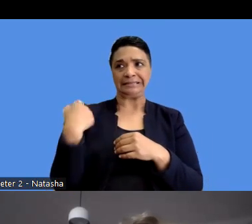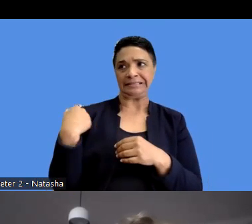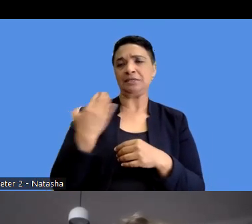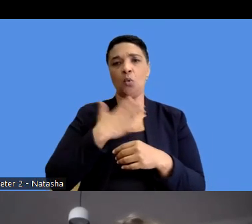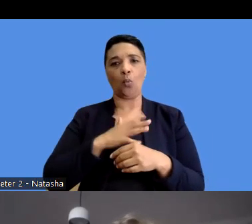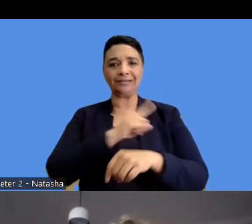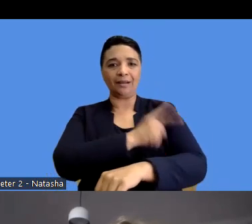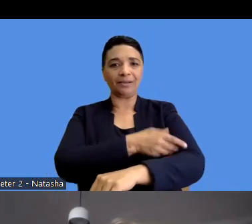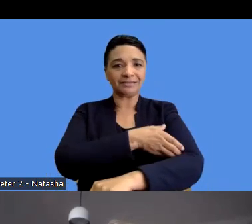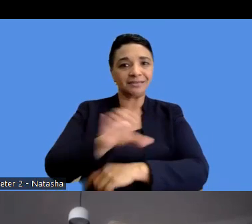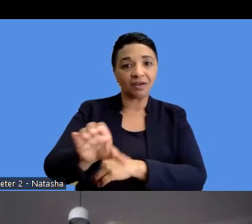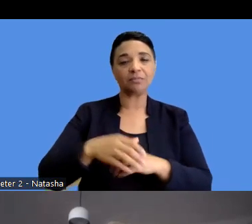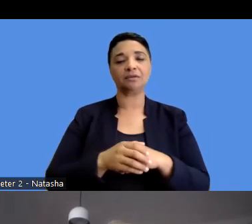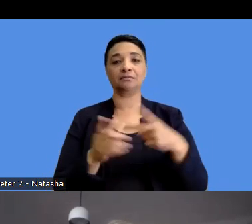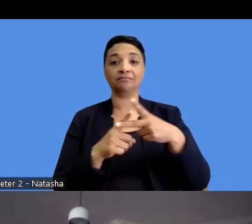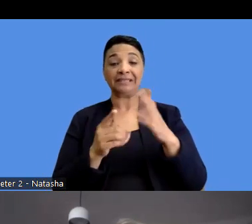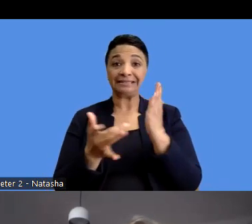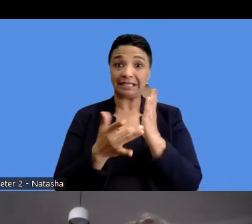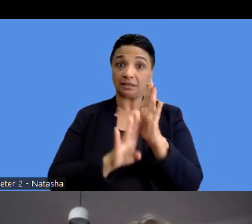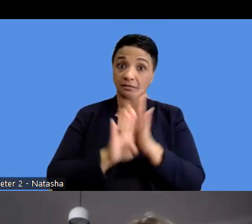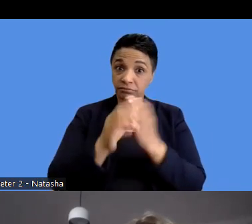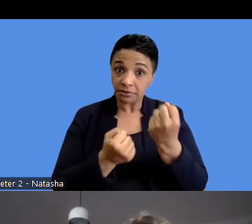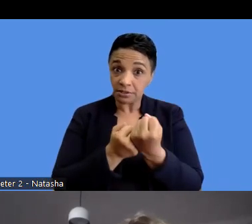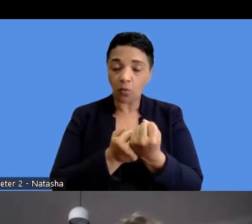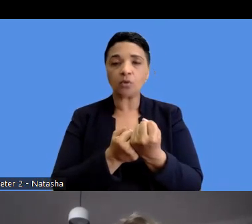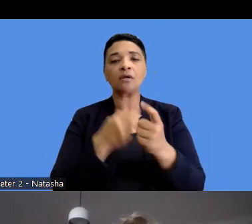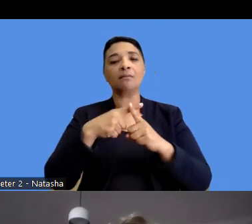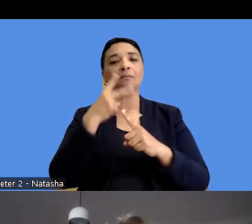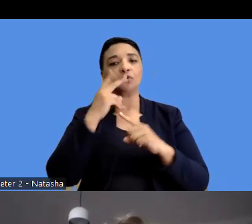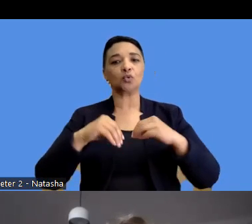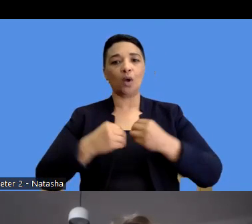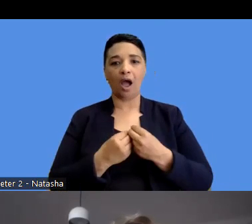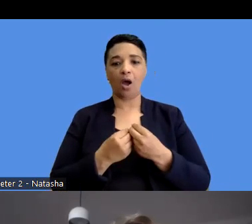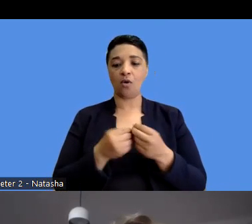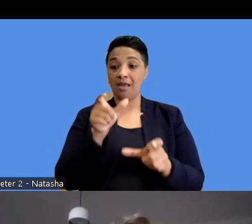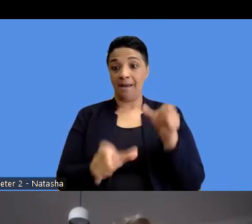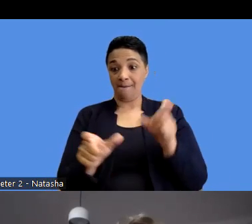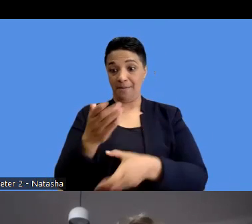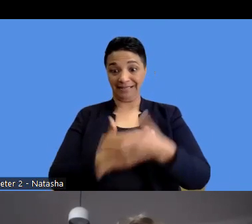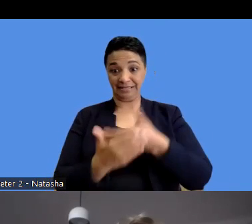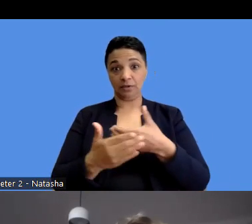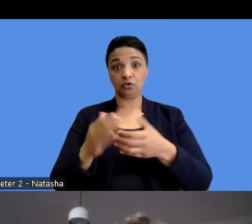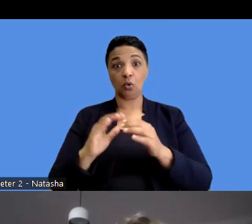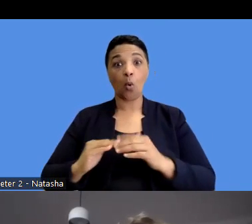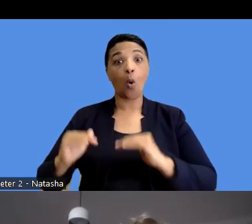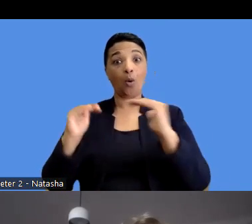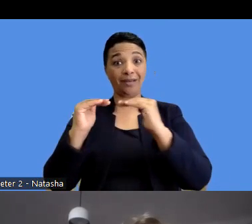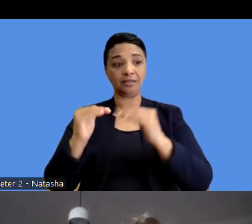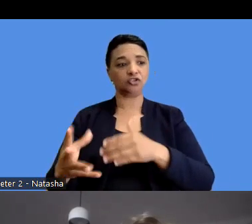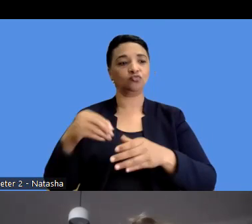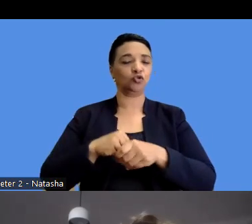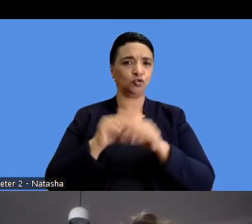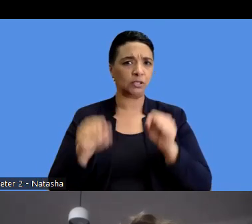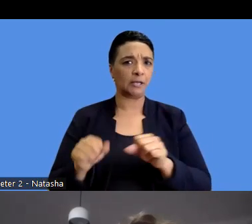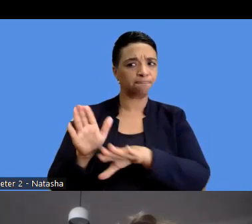technical support, also to support enhancing meaningful participation of organizations of persons with